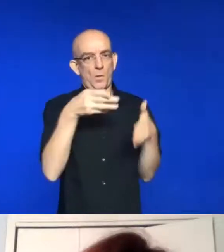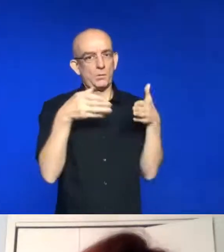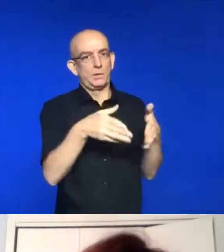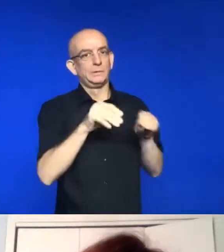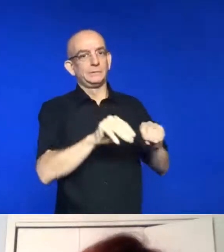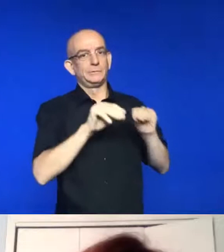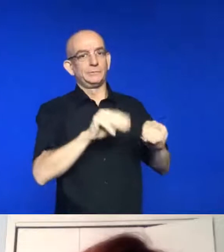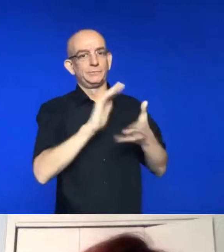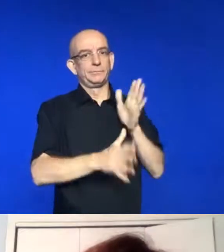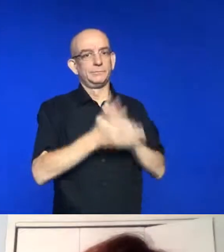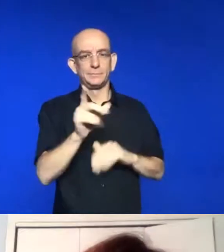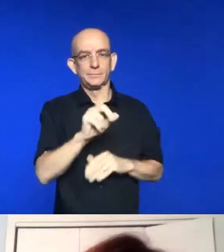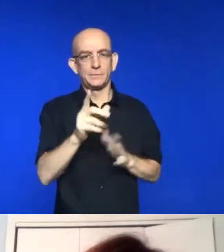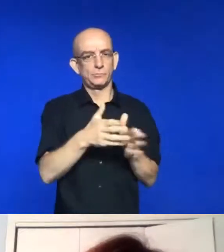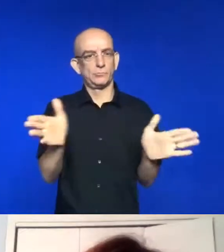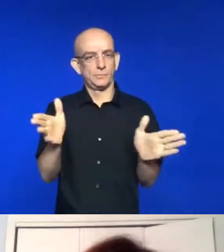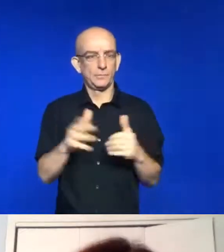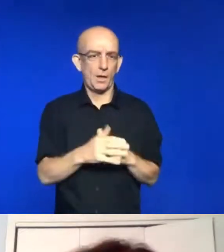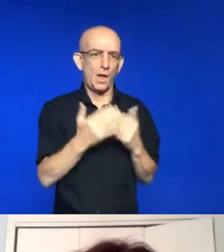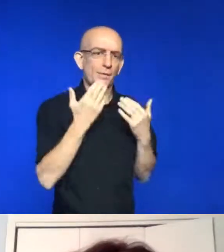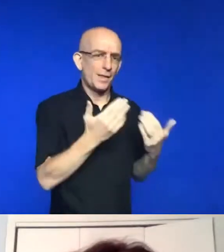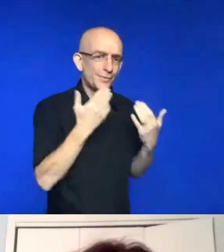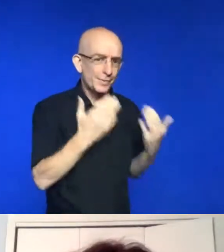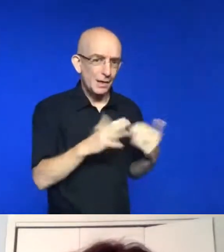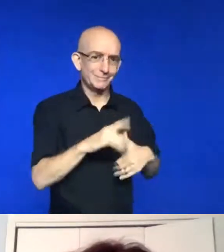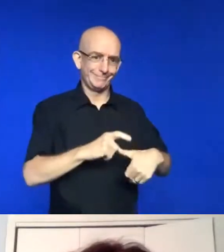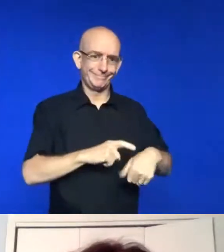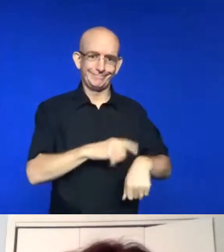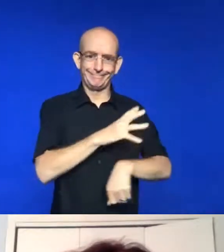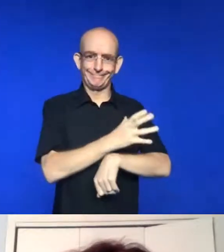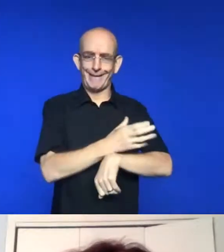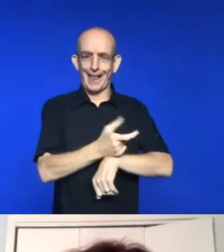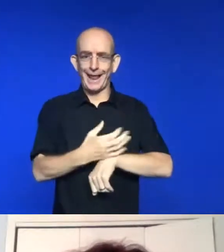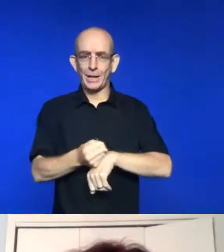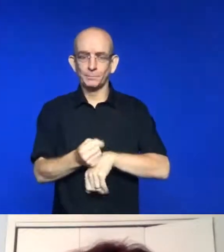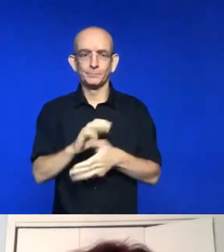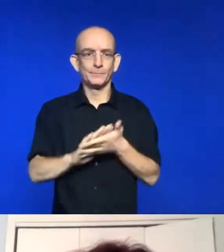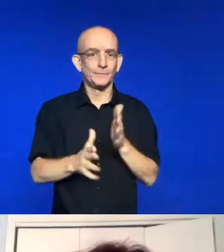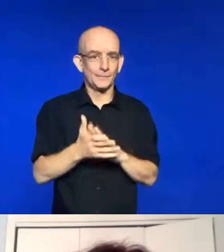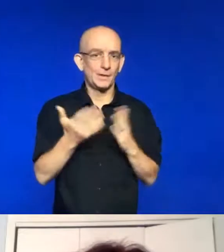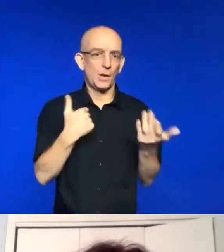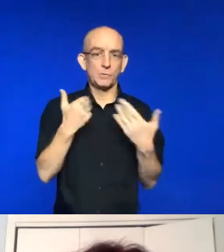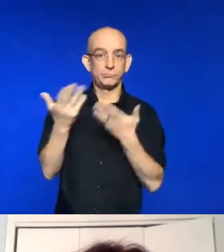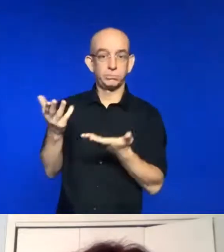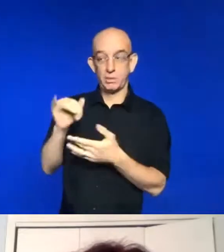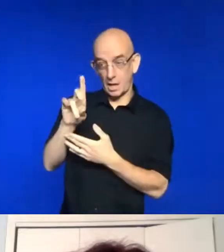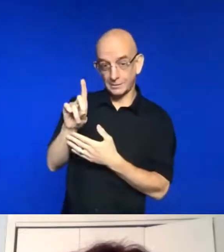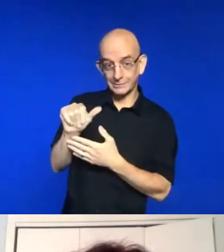ask the IDA team if it's possible to put our last slide on, because it does